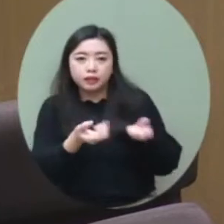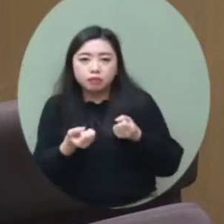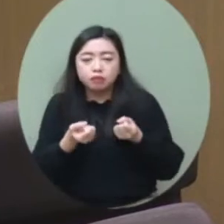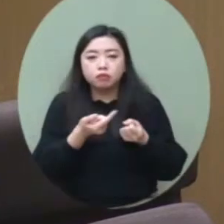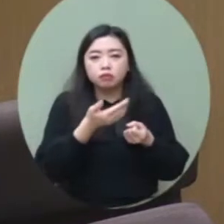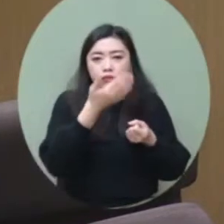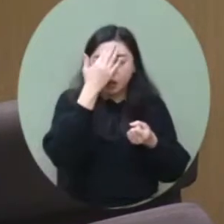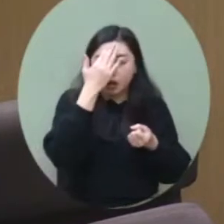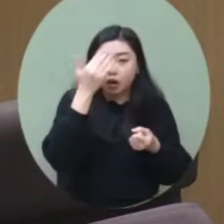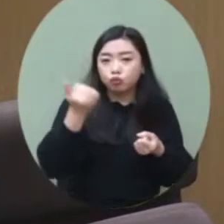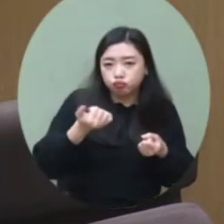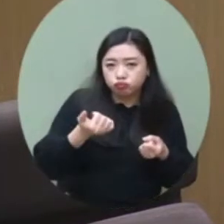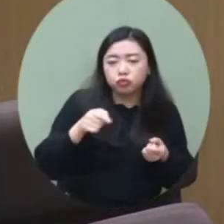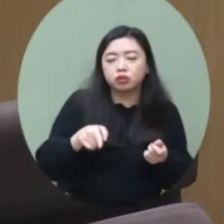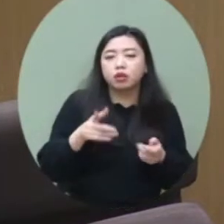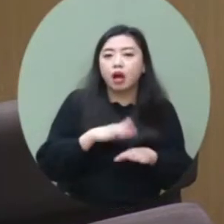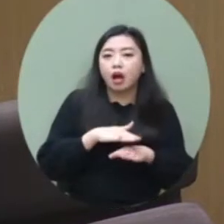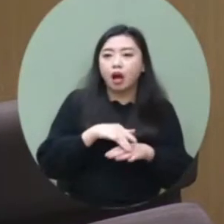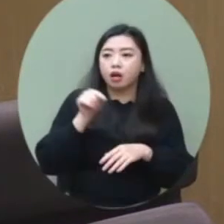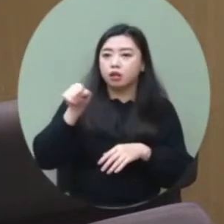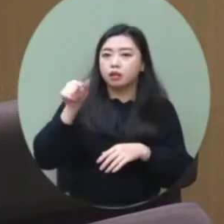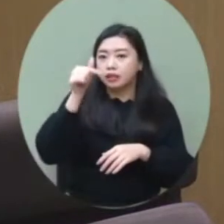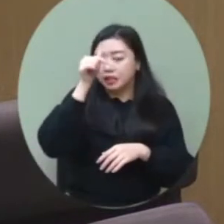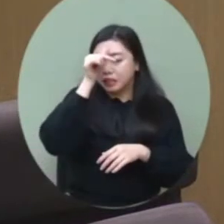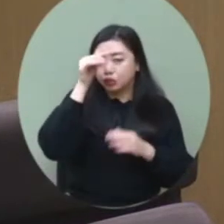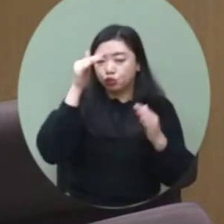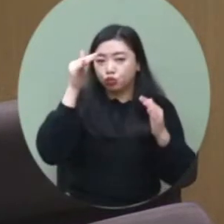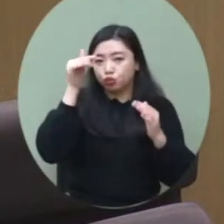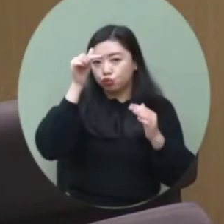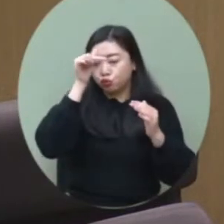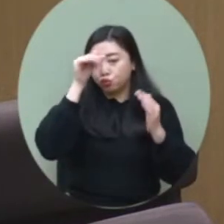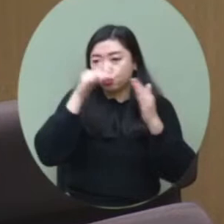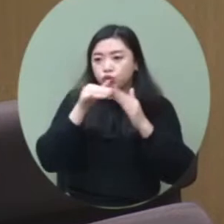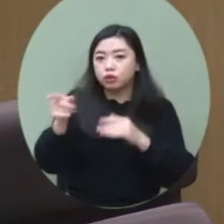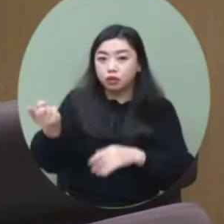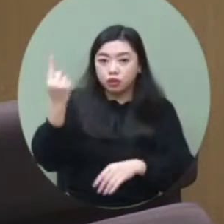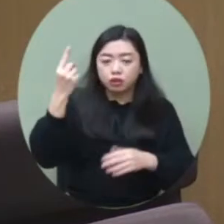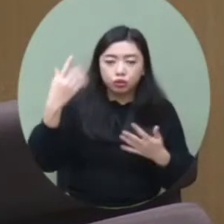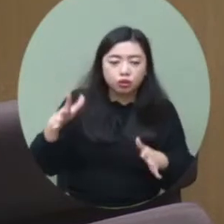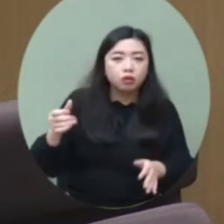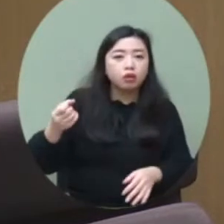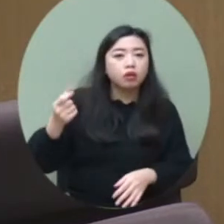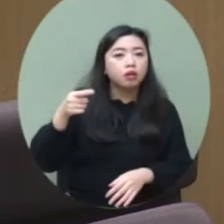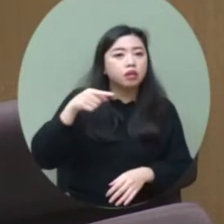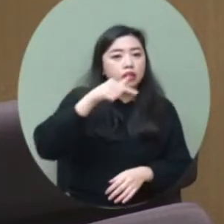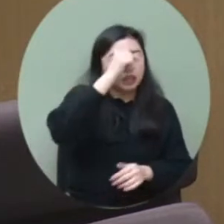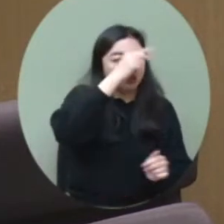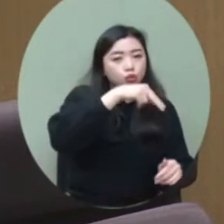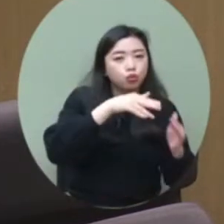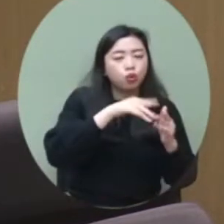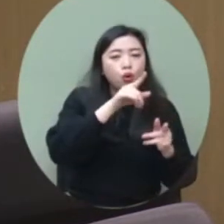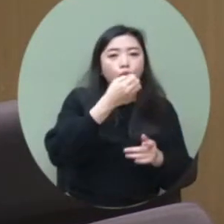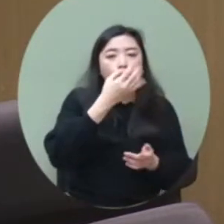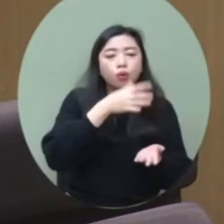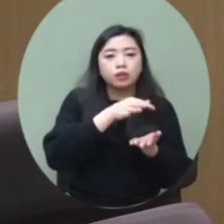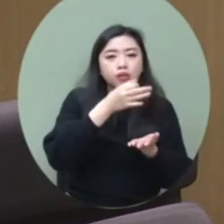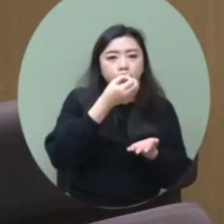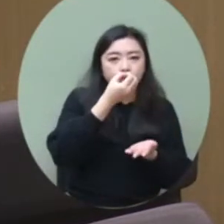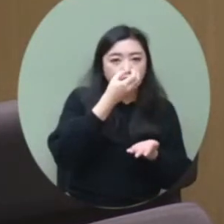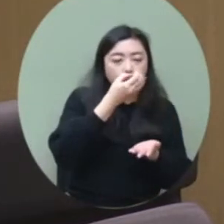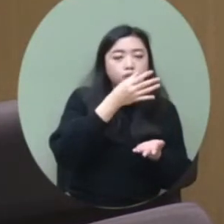the course of treatment. About enlisting the help of the private sector,